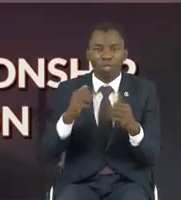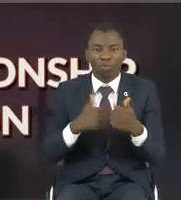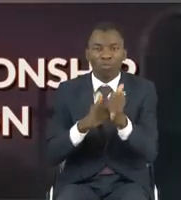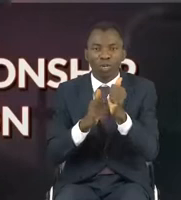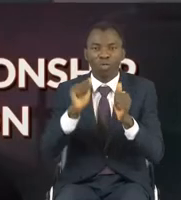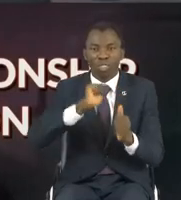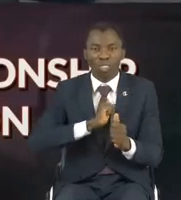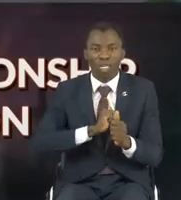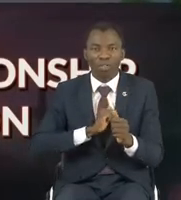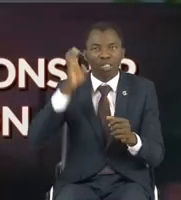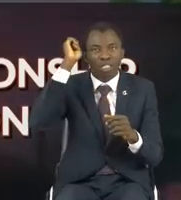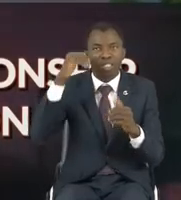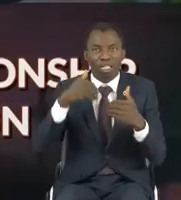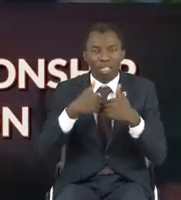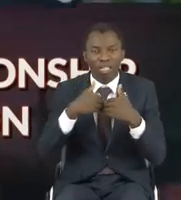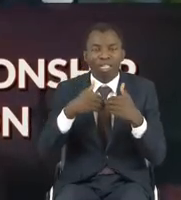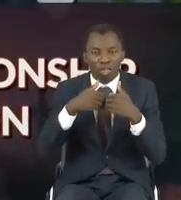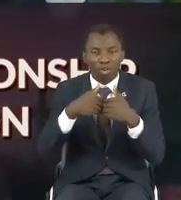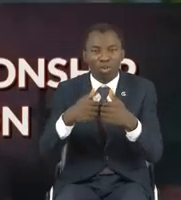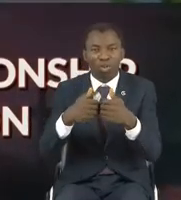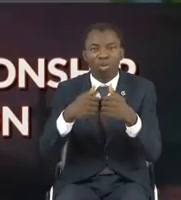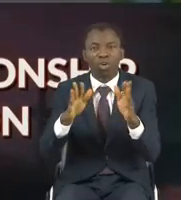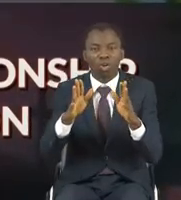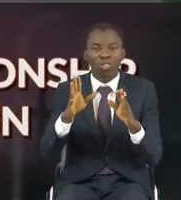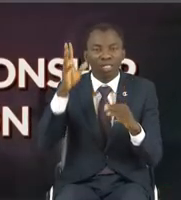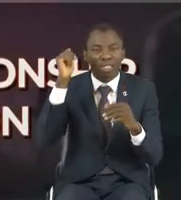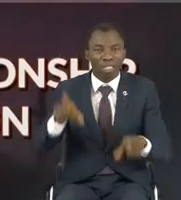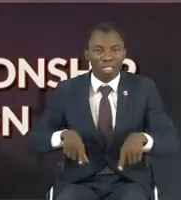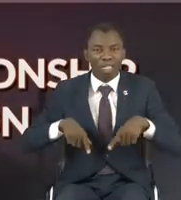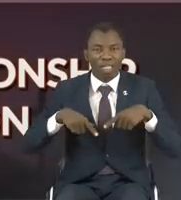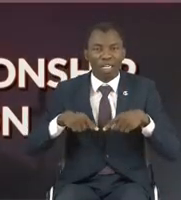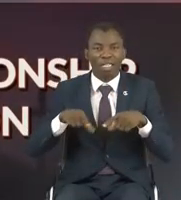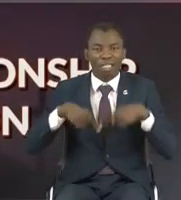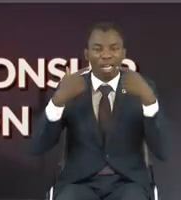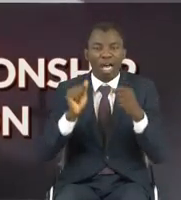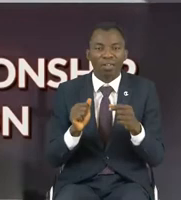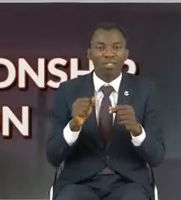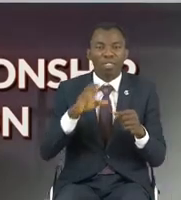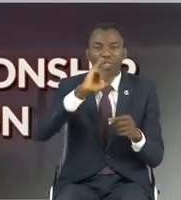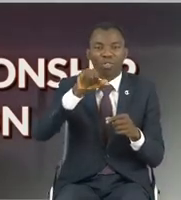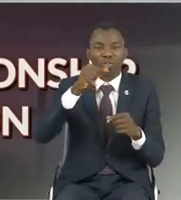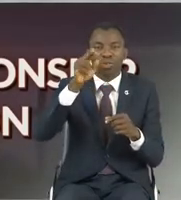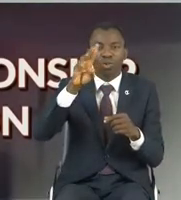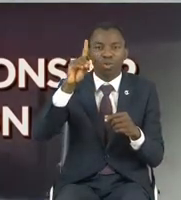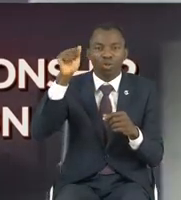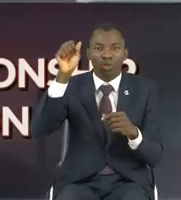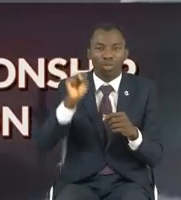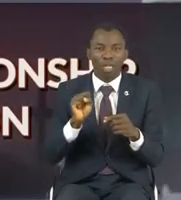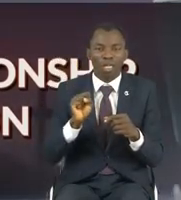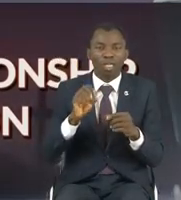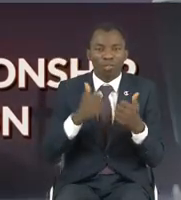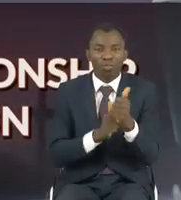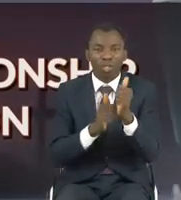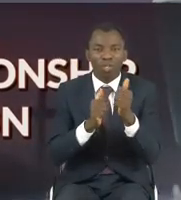He lost his life prematurely. Judas Iscariot followed 30 pieces of